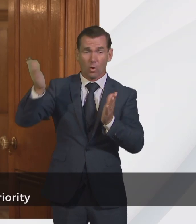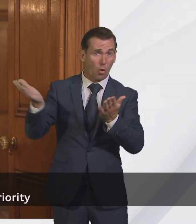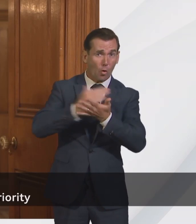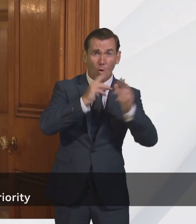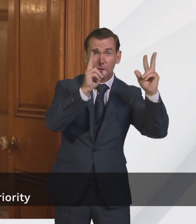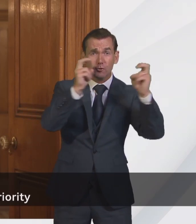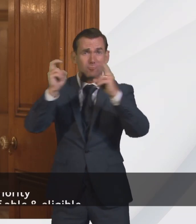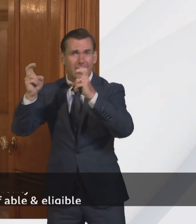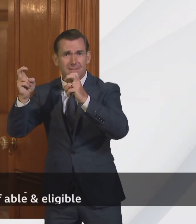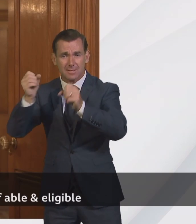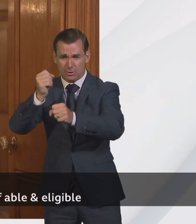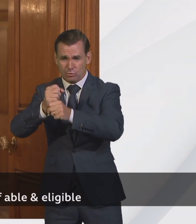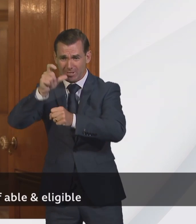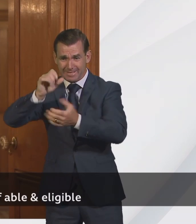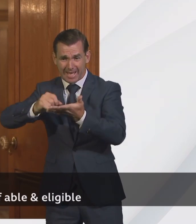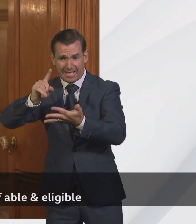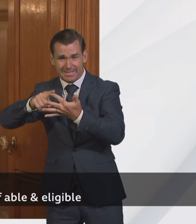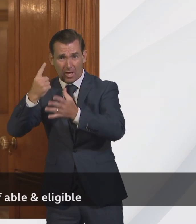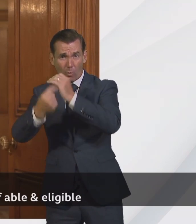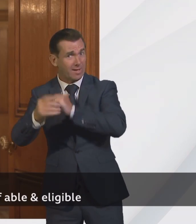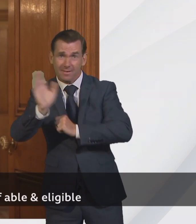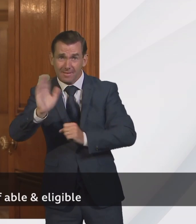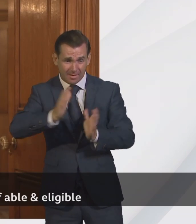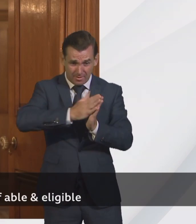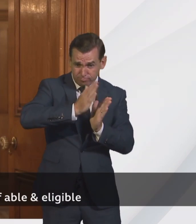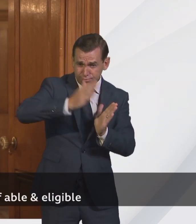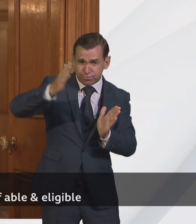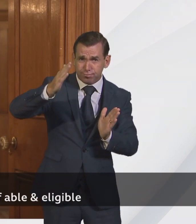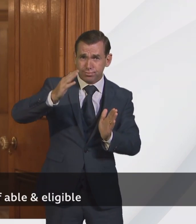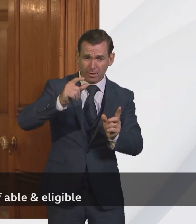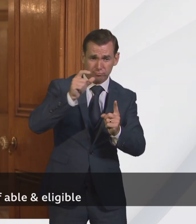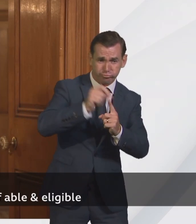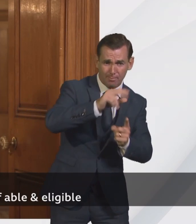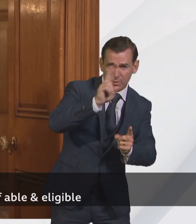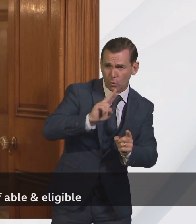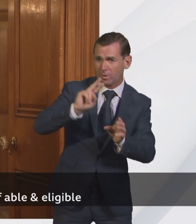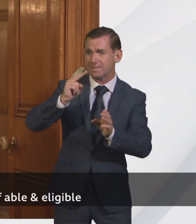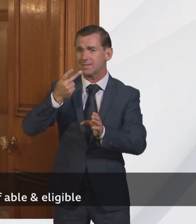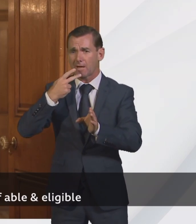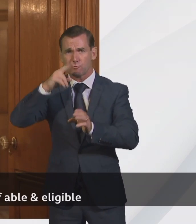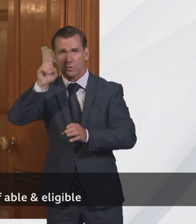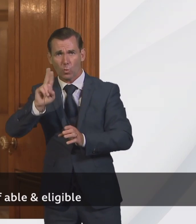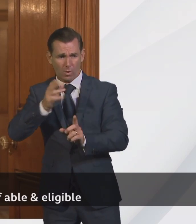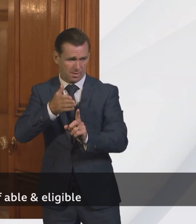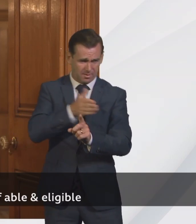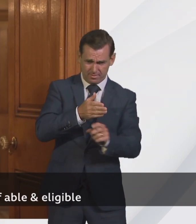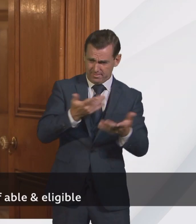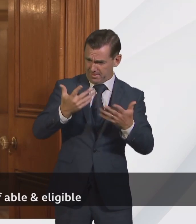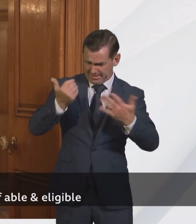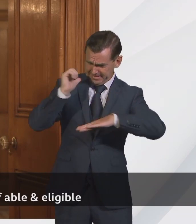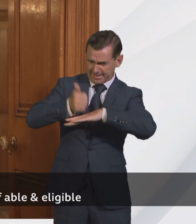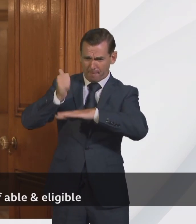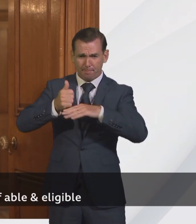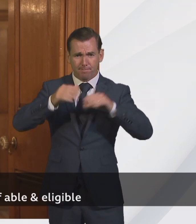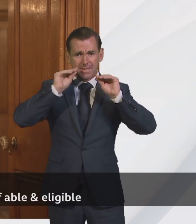in GCSE level, in secondary schools, but at primary schools and early years as well. And